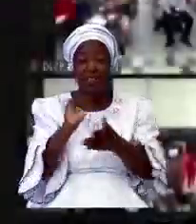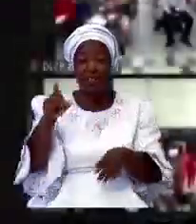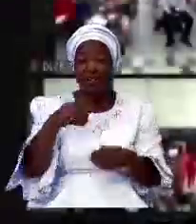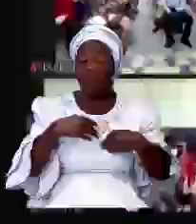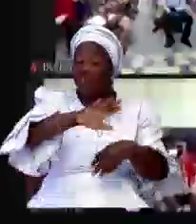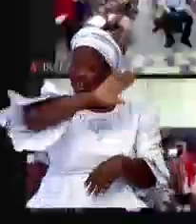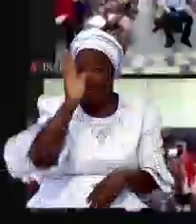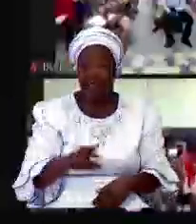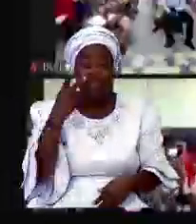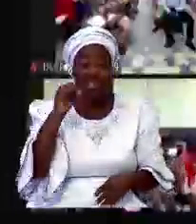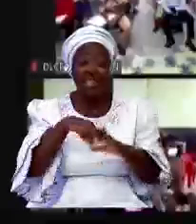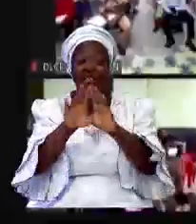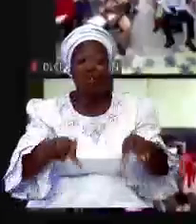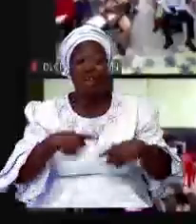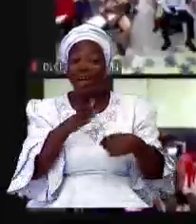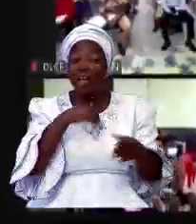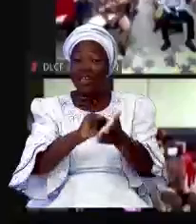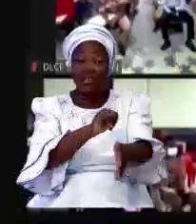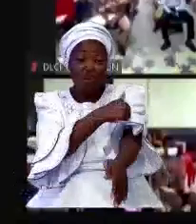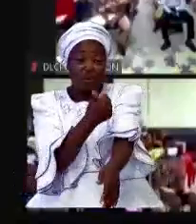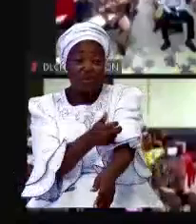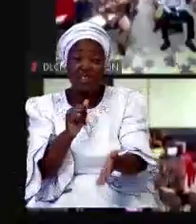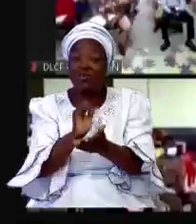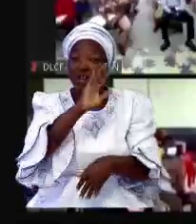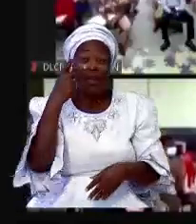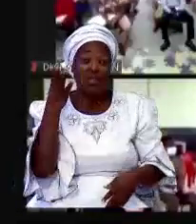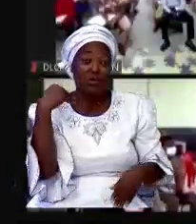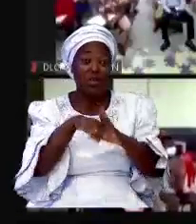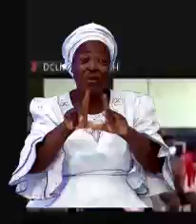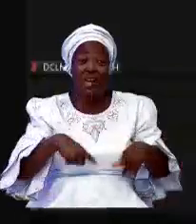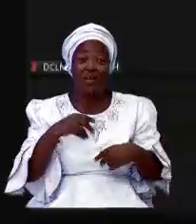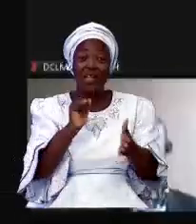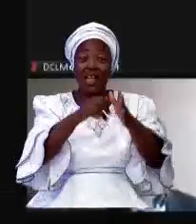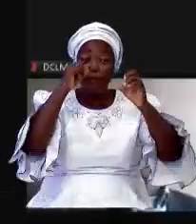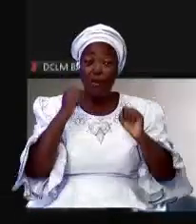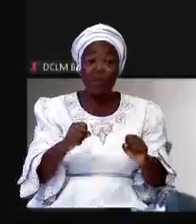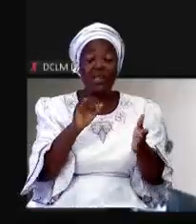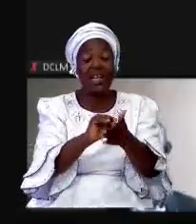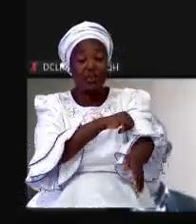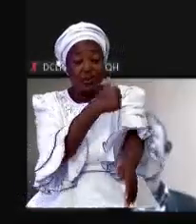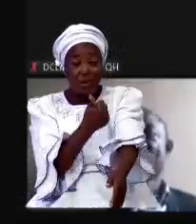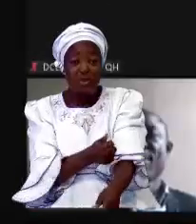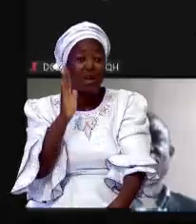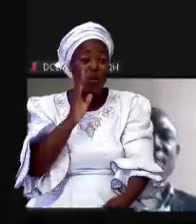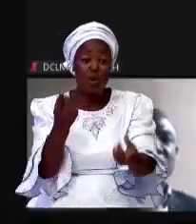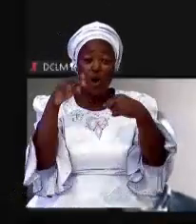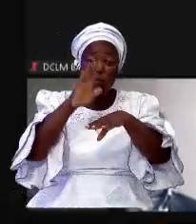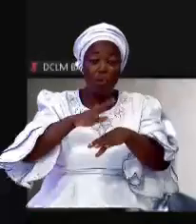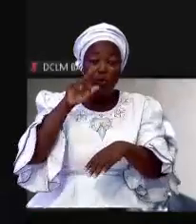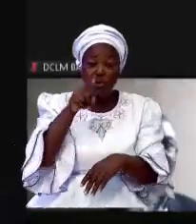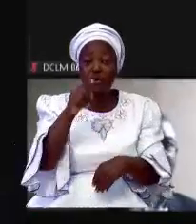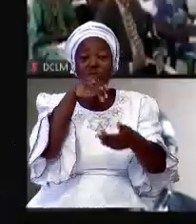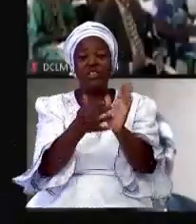the evening. The power you have never seen in your life, and that authority you never saw in your life,